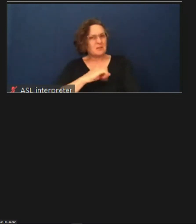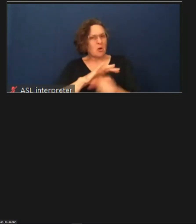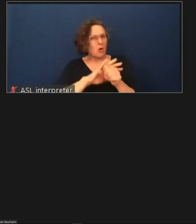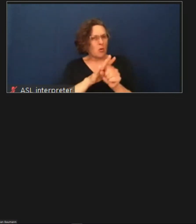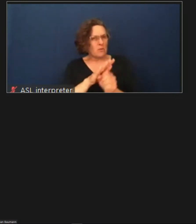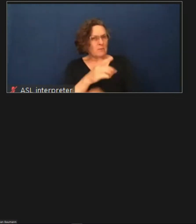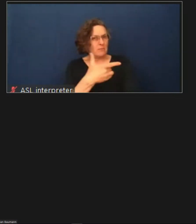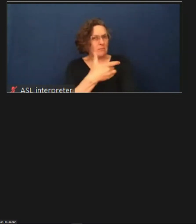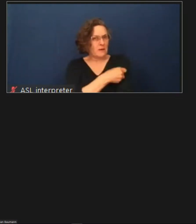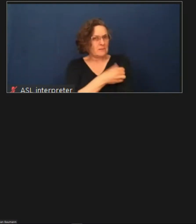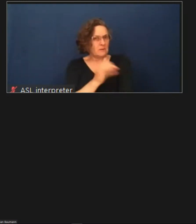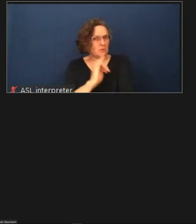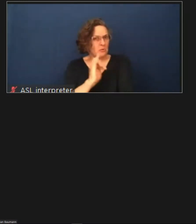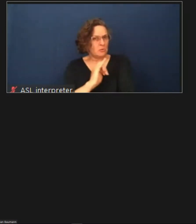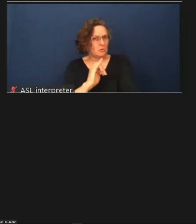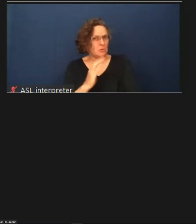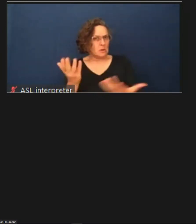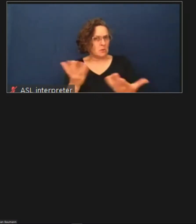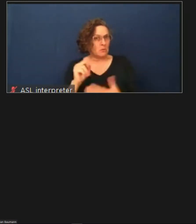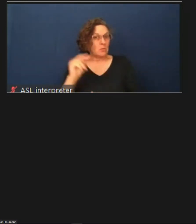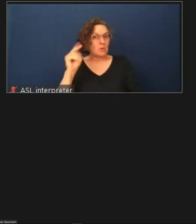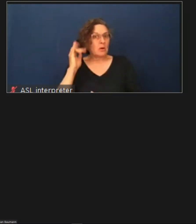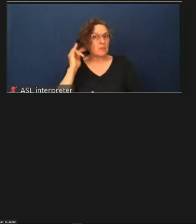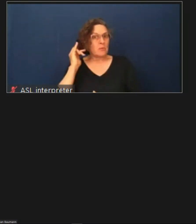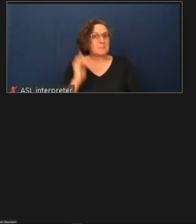Northern California.